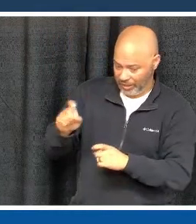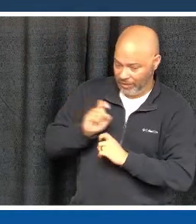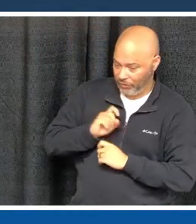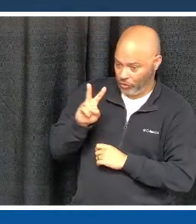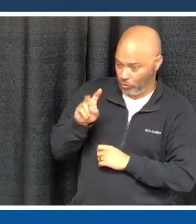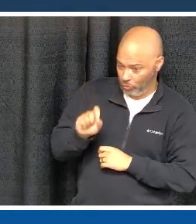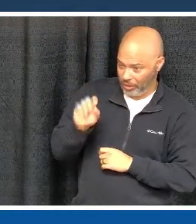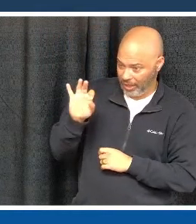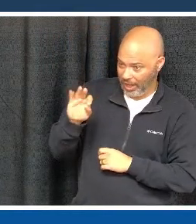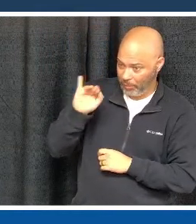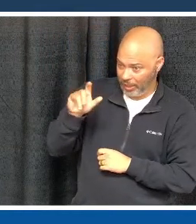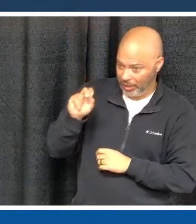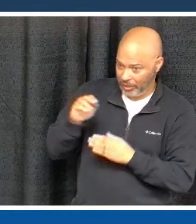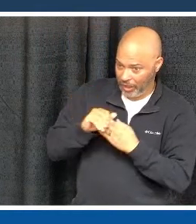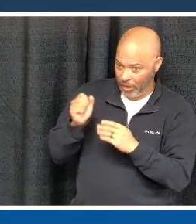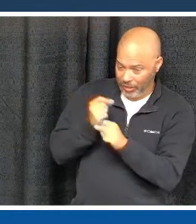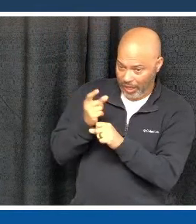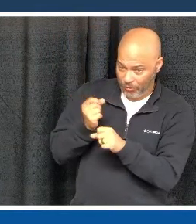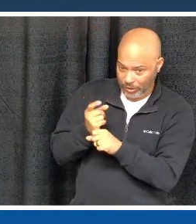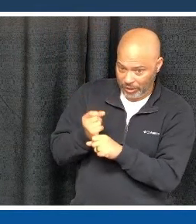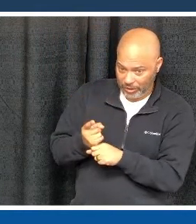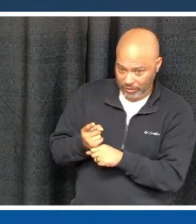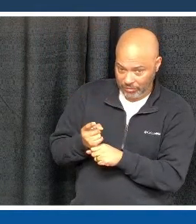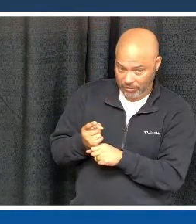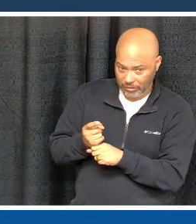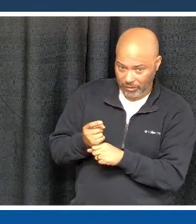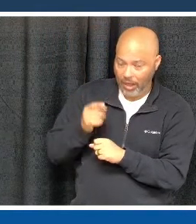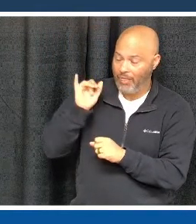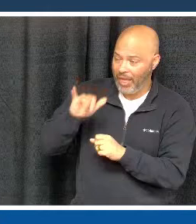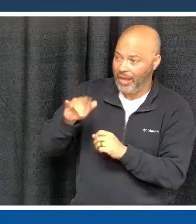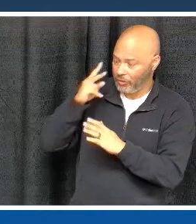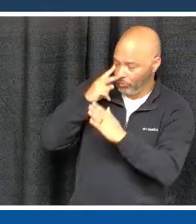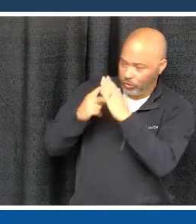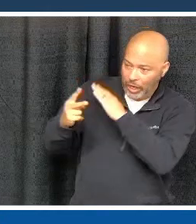$2.9 million annually. Is that That's a right? projection.